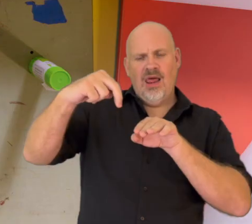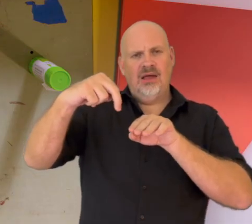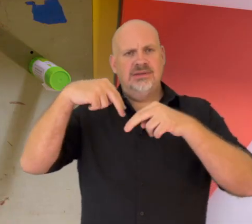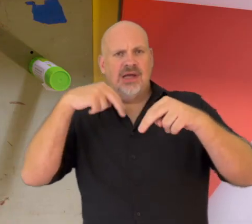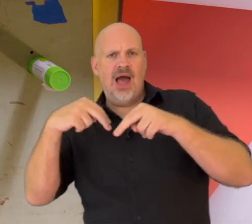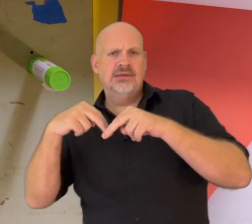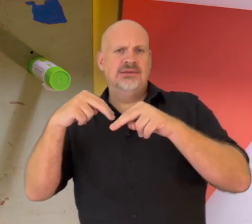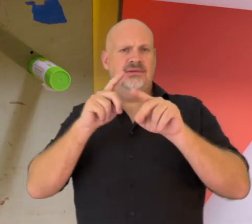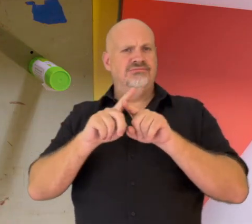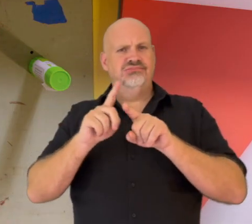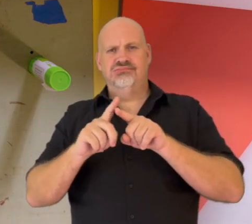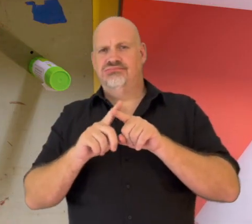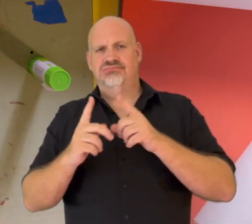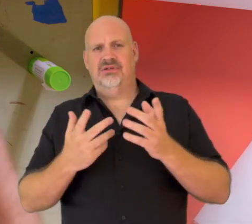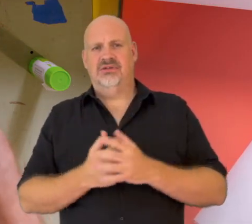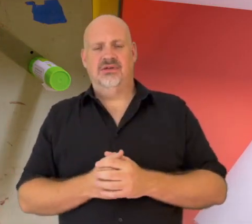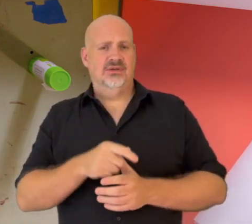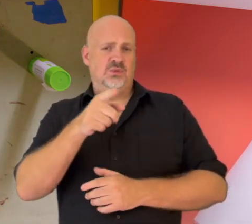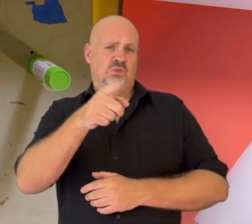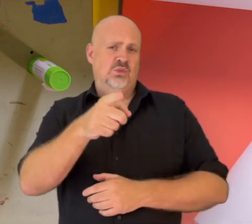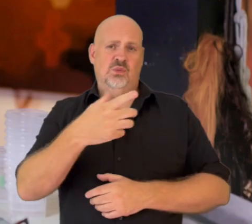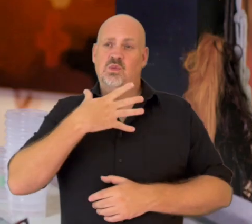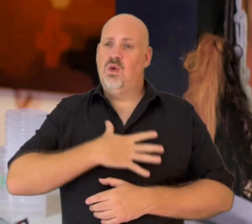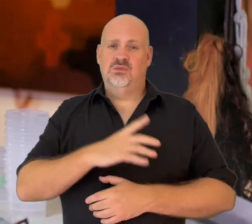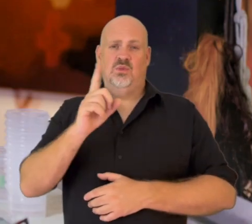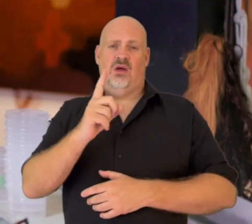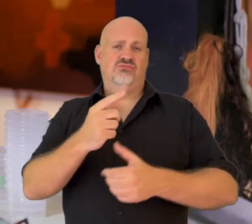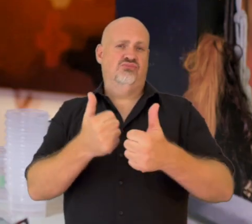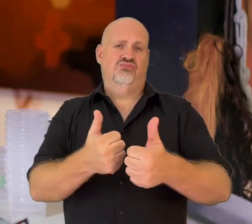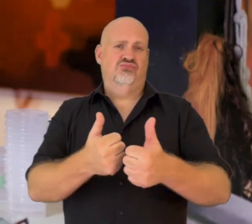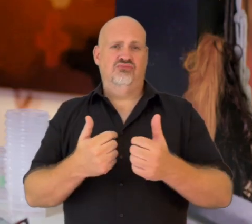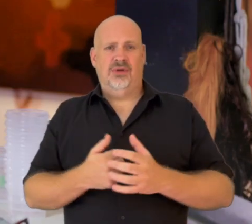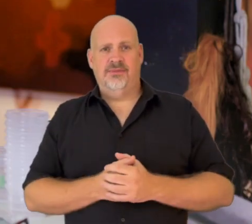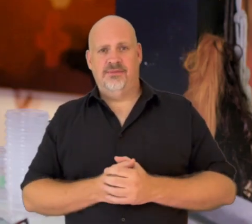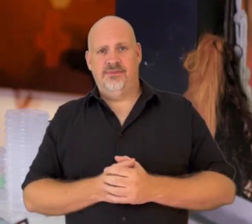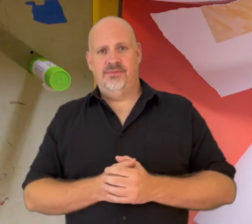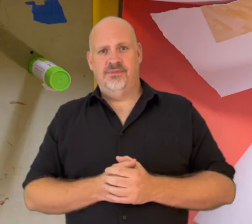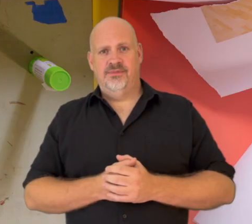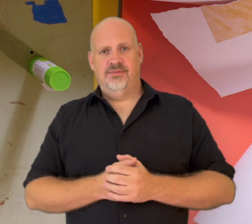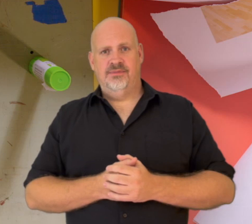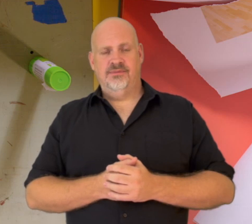So you really can take it in any direction that you like.